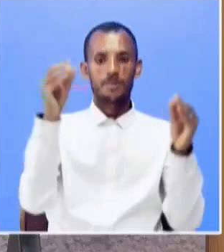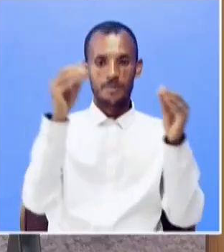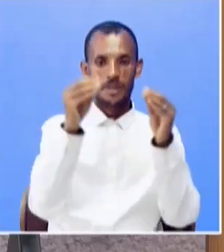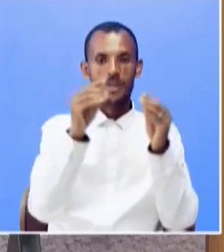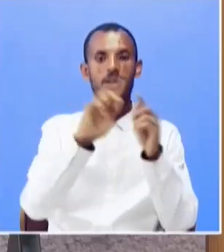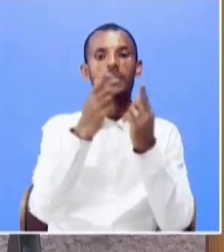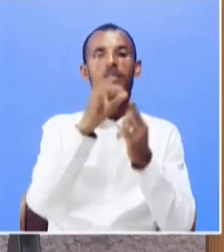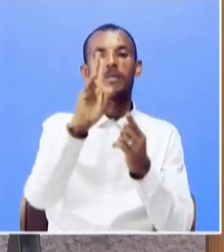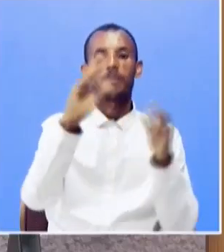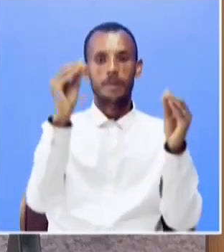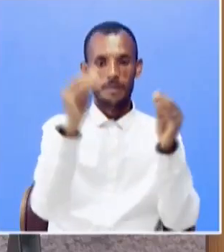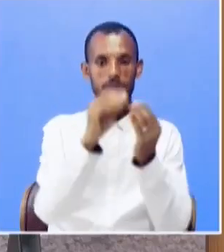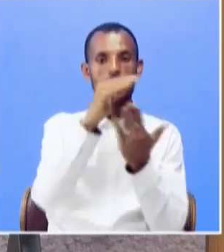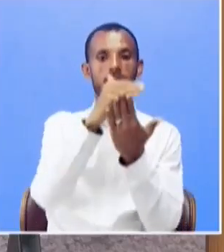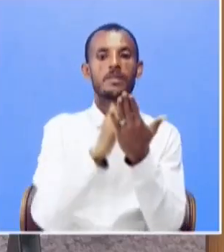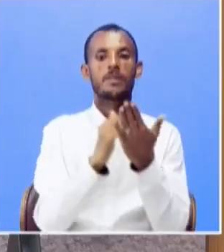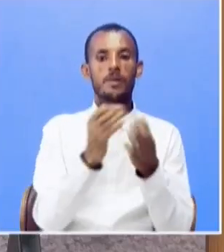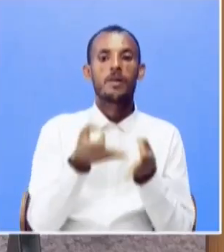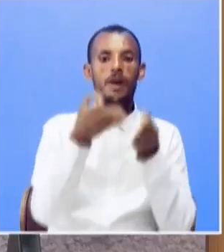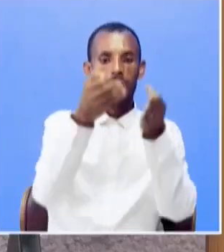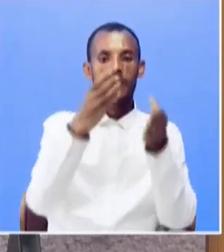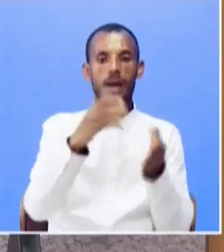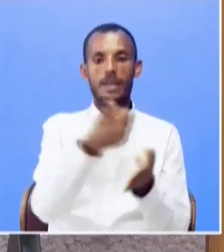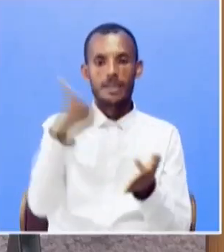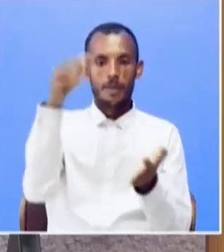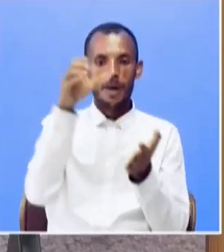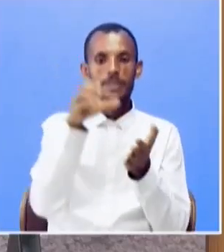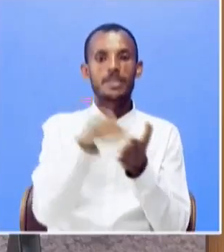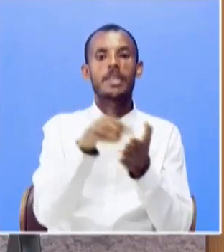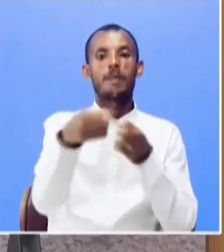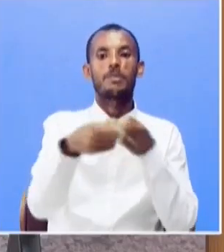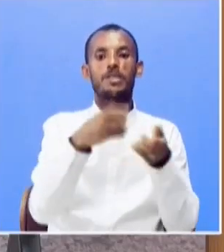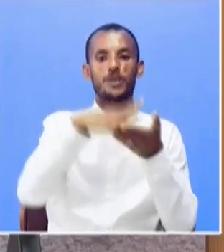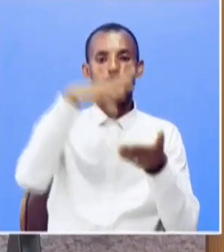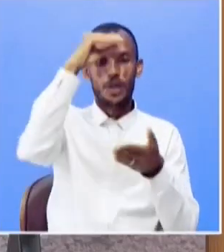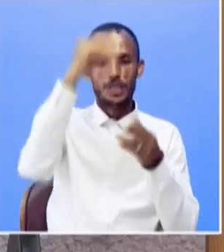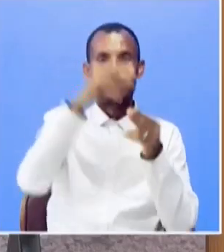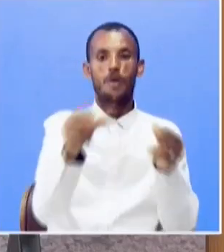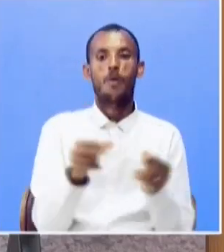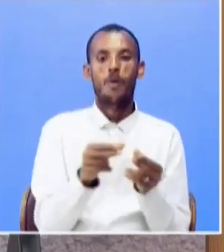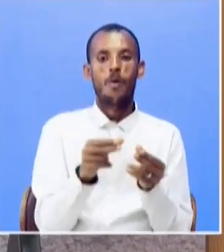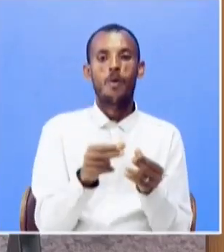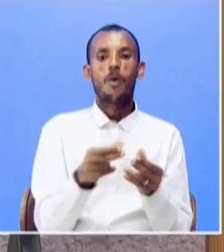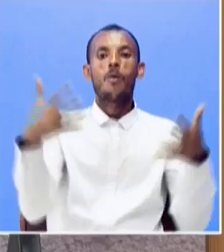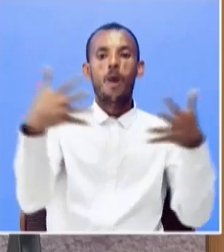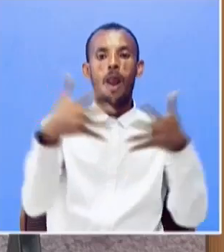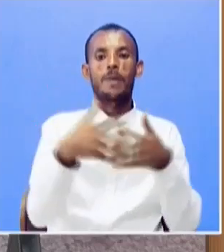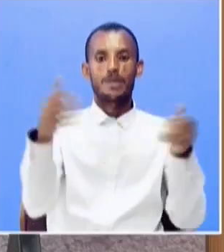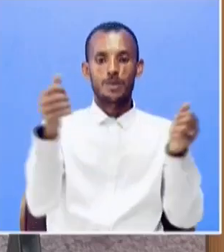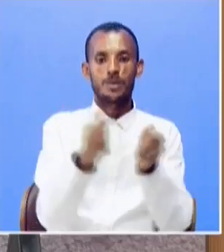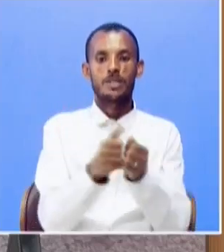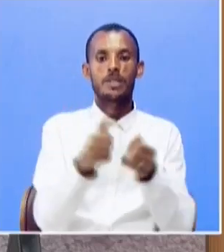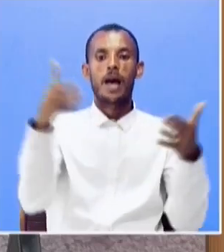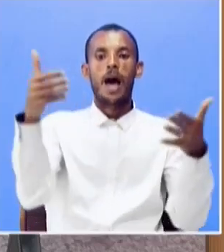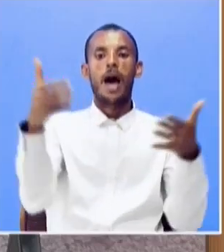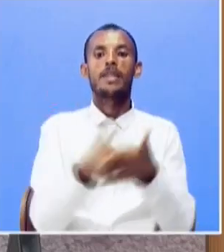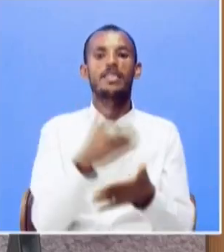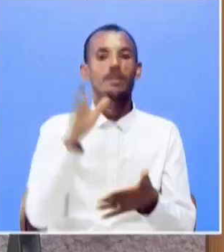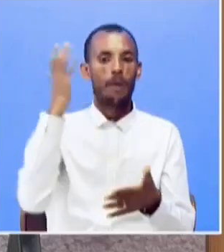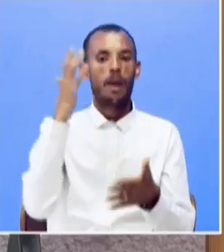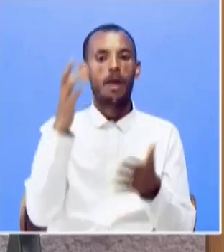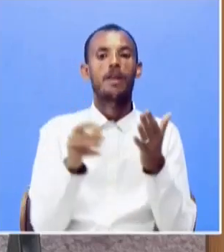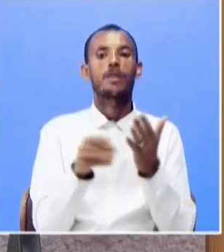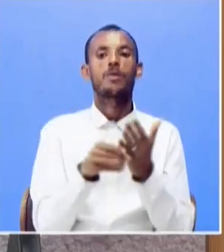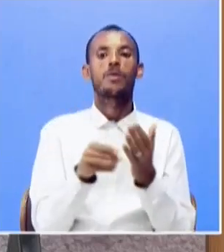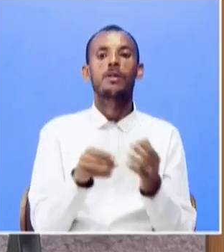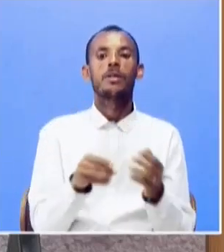Grade 7 Mathematics lesson brought to you by Addis Ababa City Administration Education Bureau in collaboration with Addis